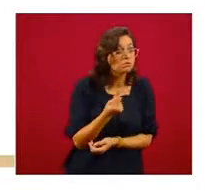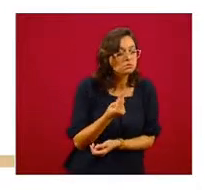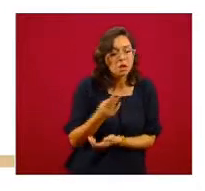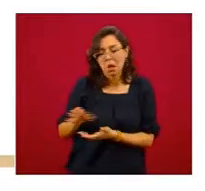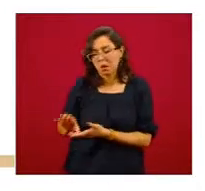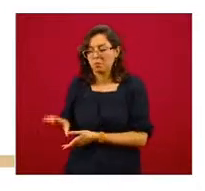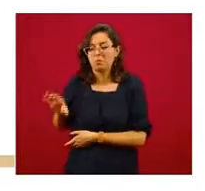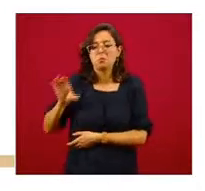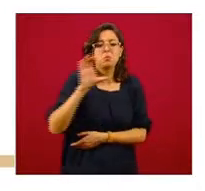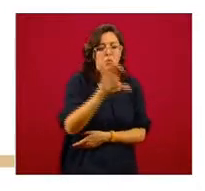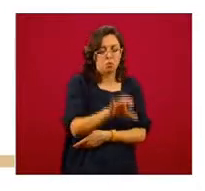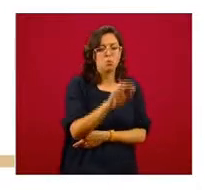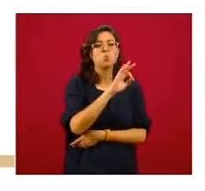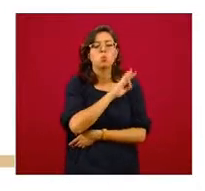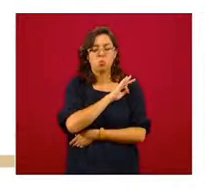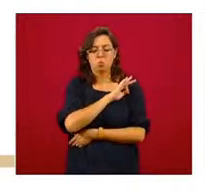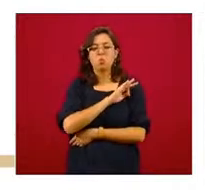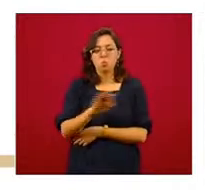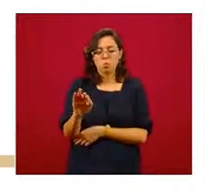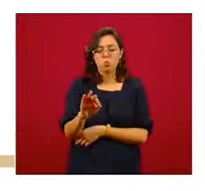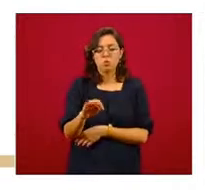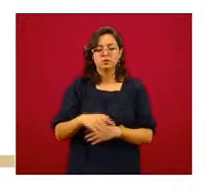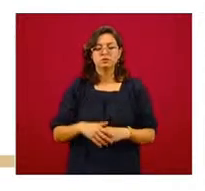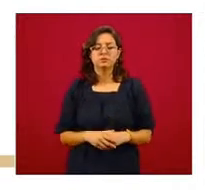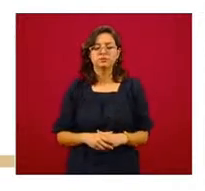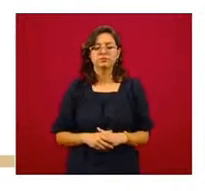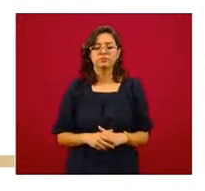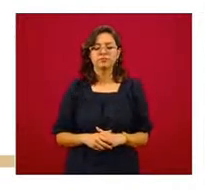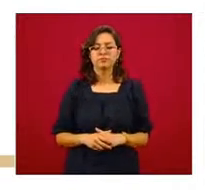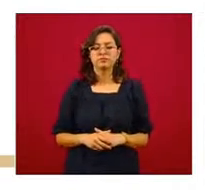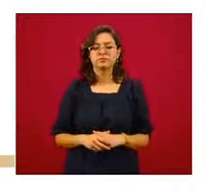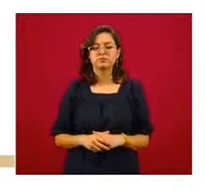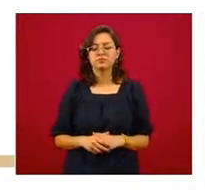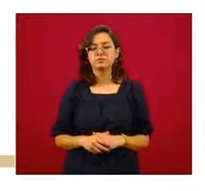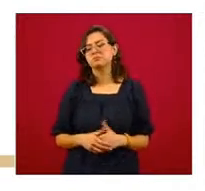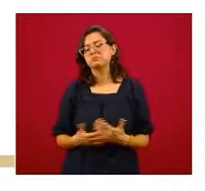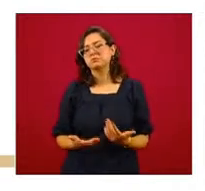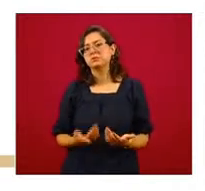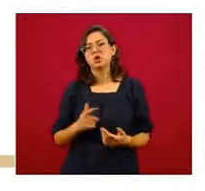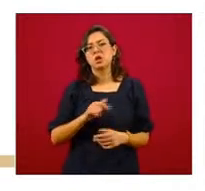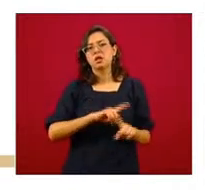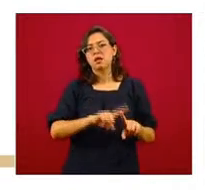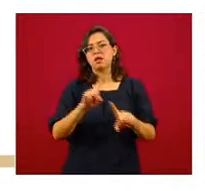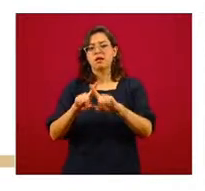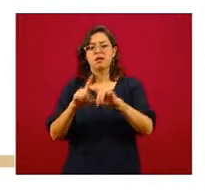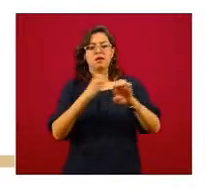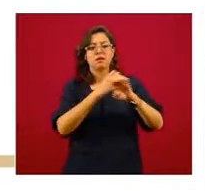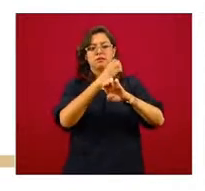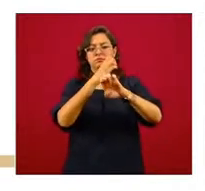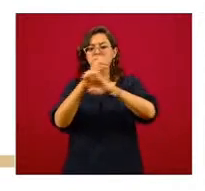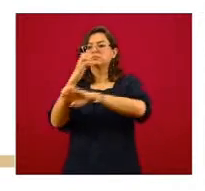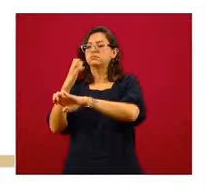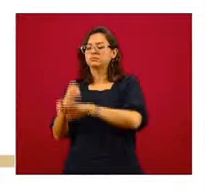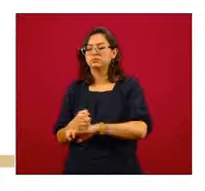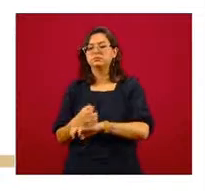91,776 that are a part of the strategic reserve. And